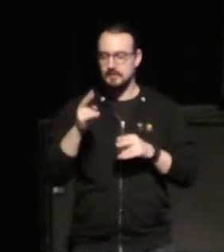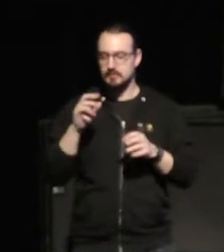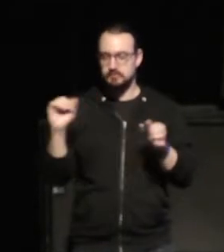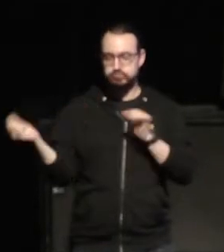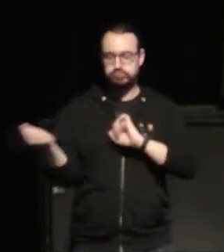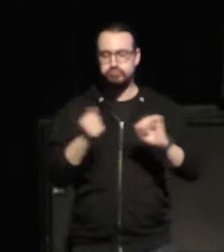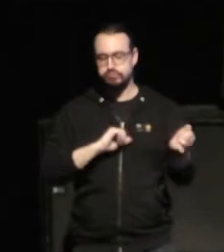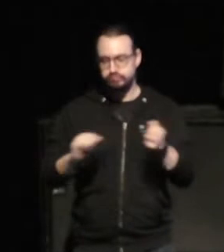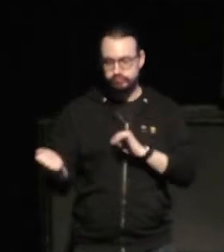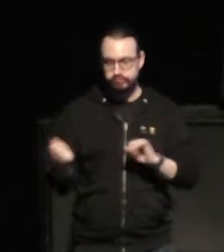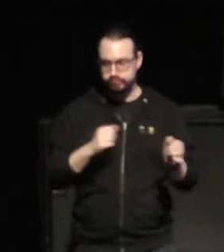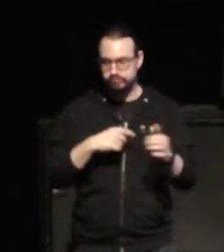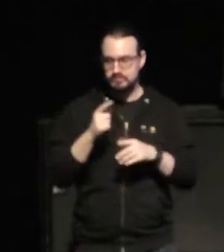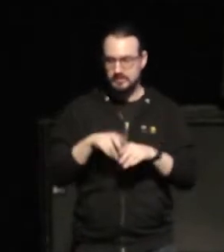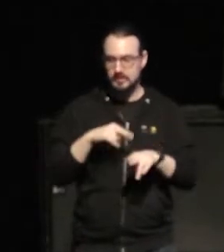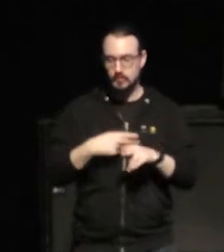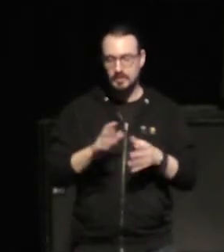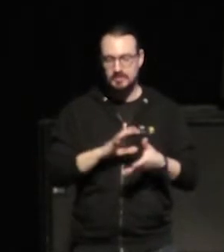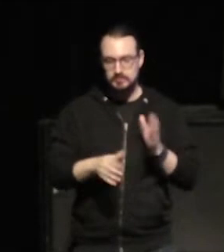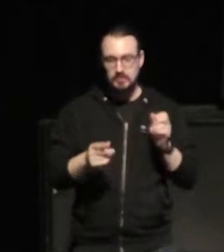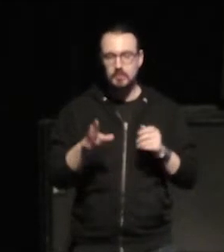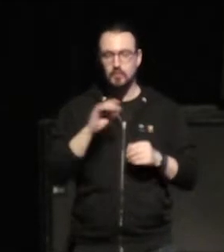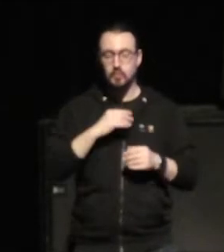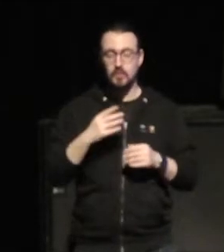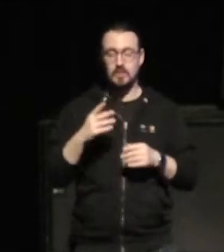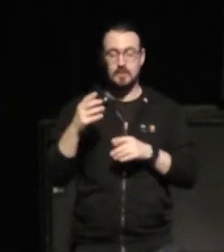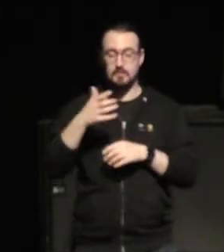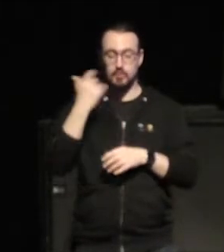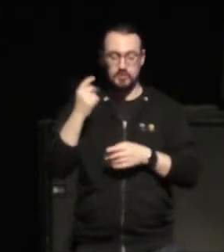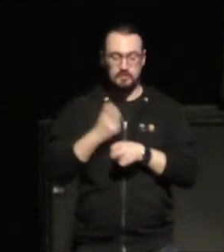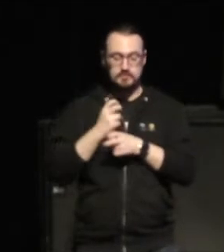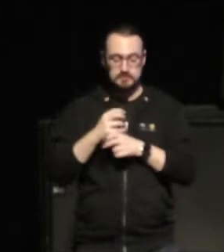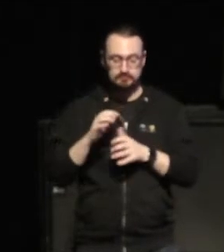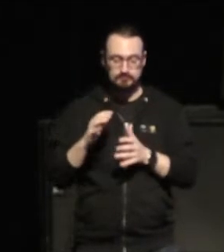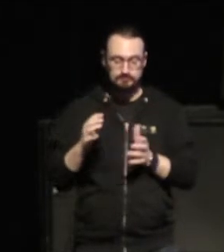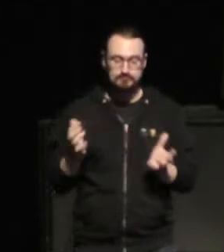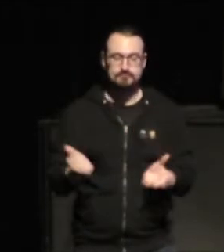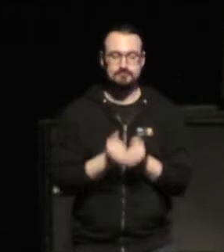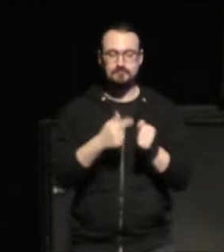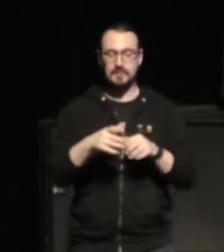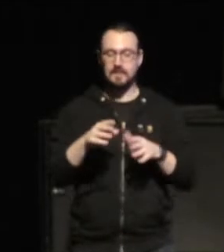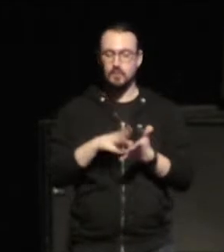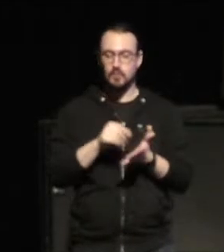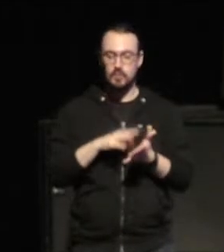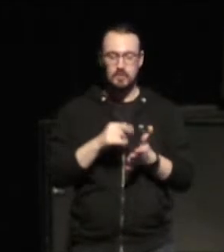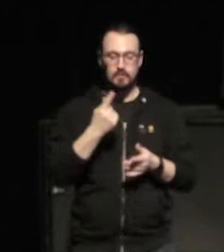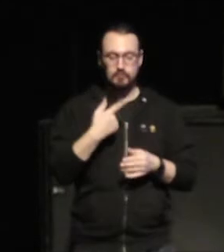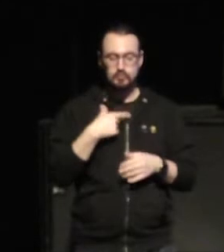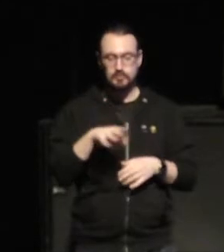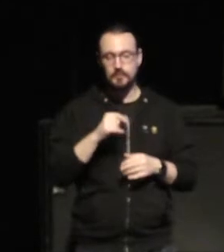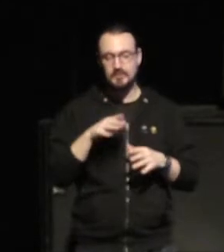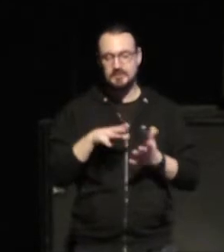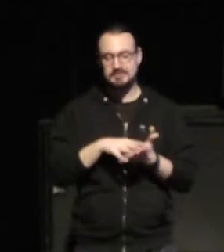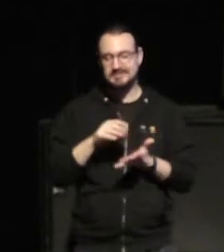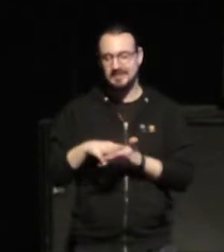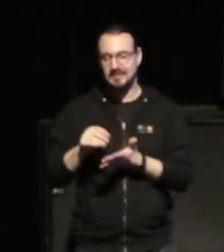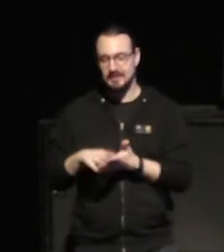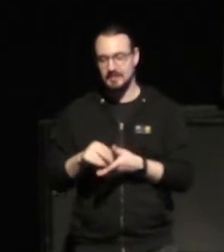happening now, the peasants are trying to recover the soil. First, they took that sand that